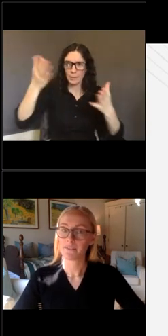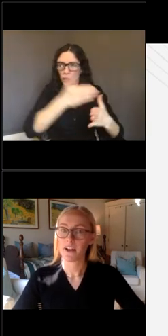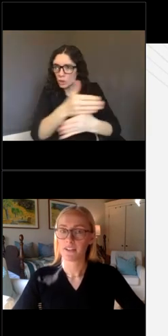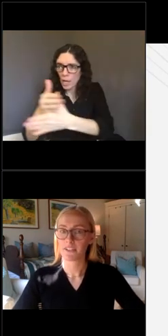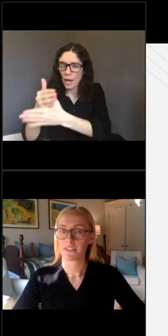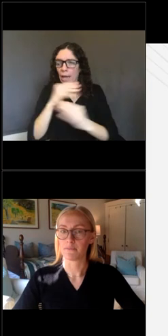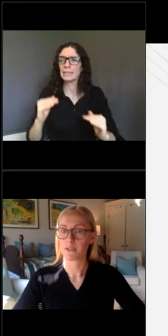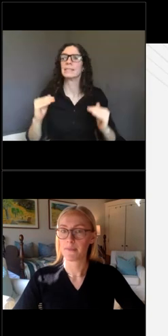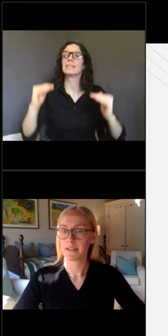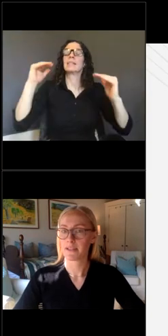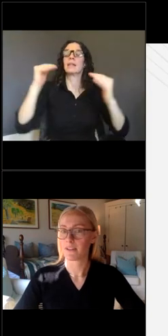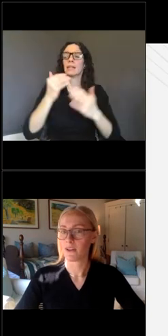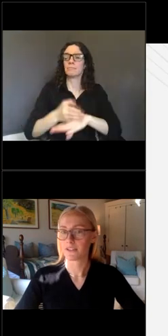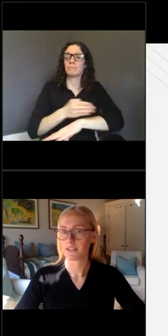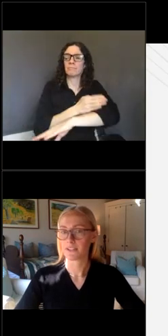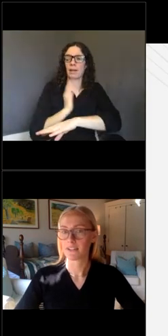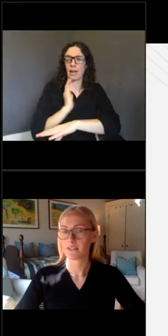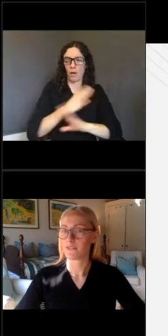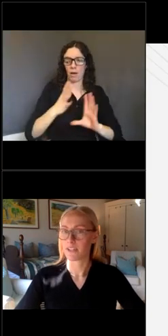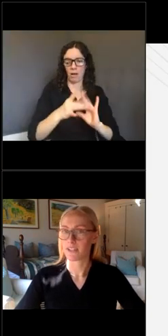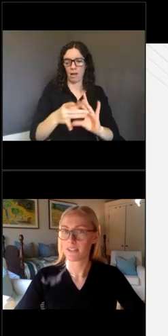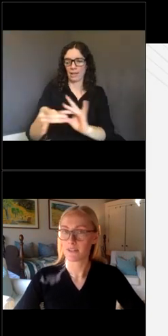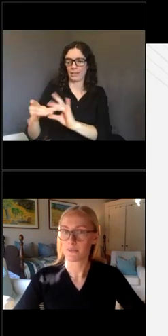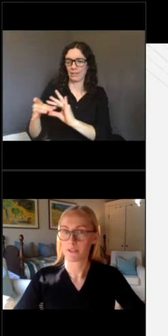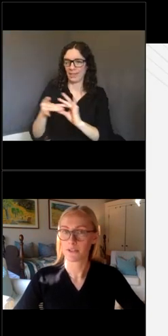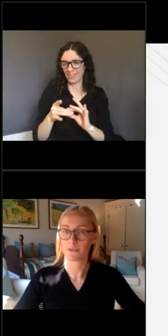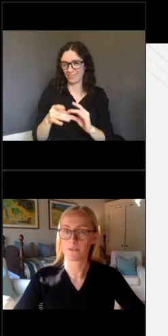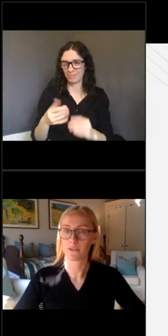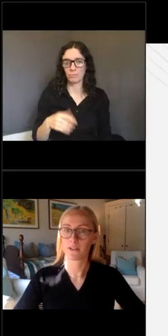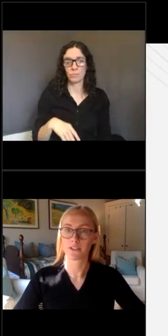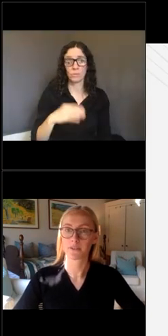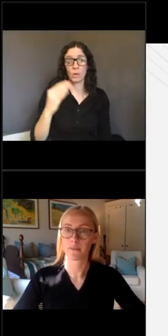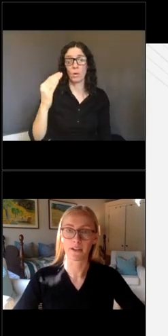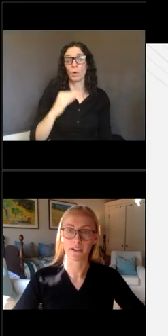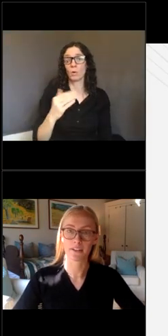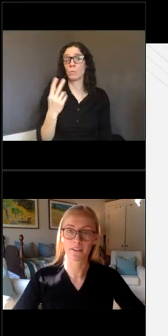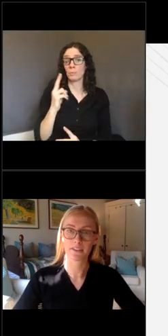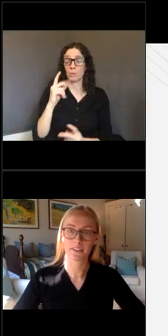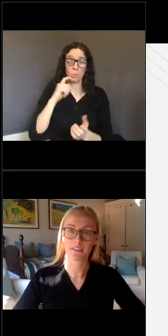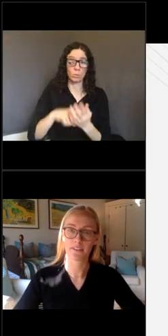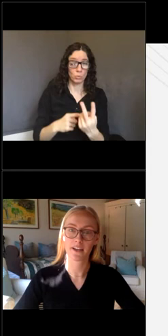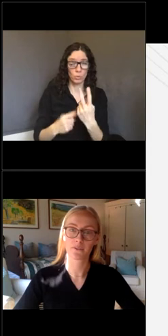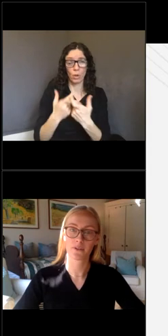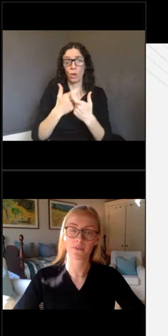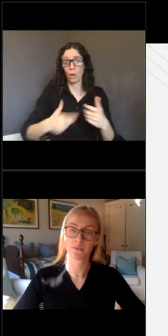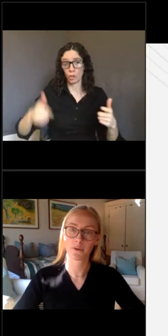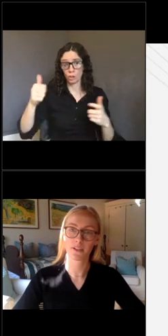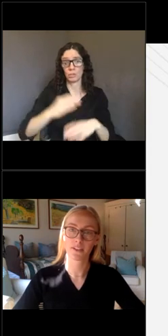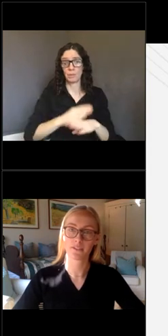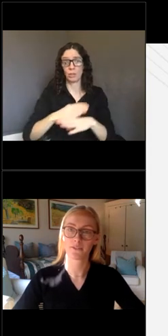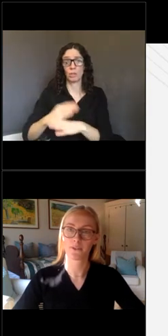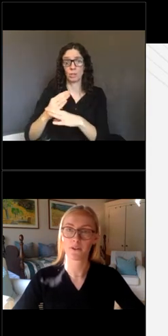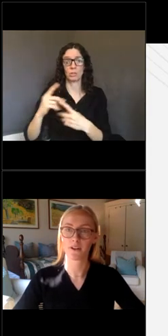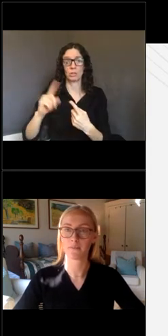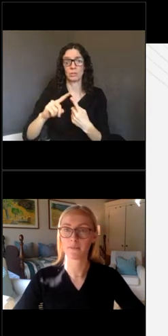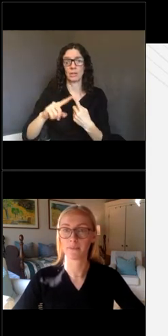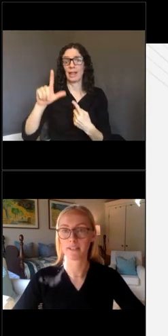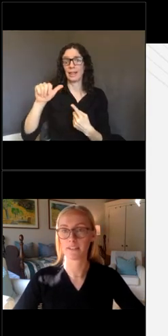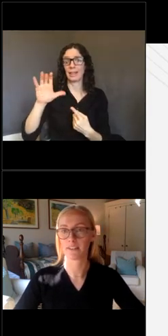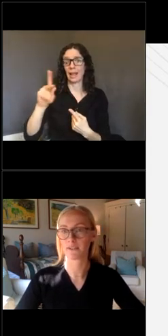Lack of knowledge to implement and also lack of funding were two of the largest barriers that were reported